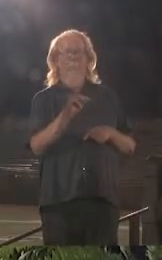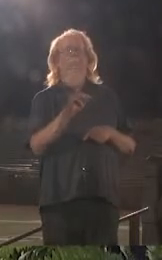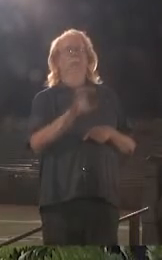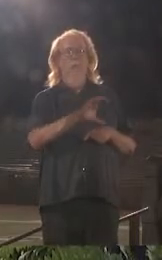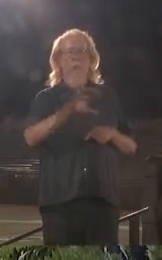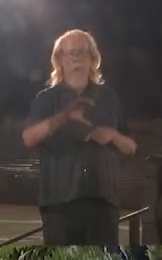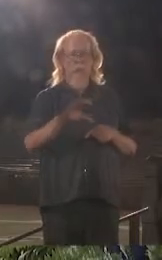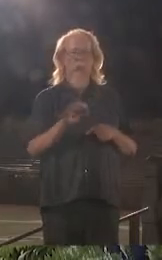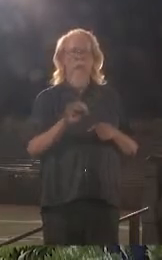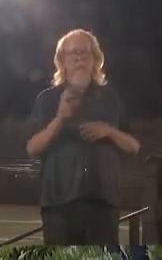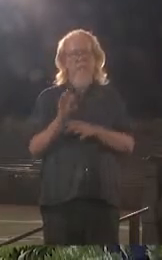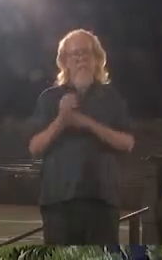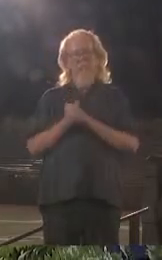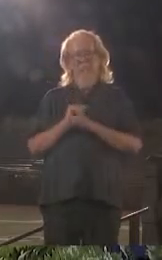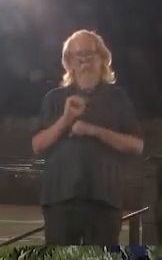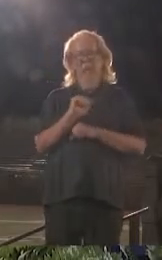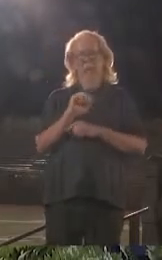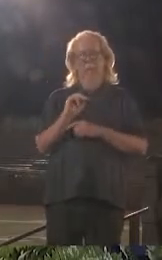Scholarship.